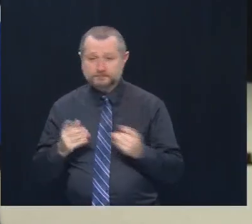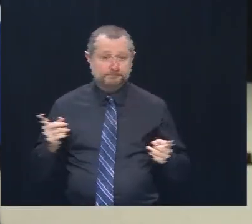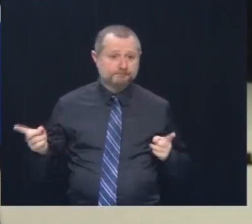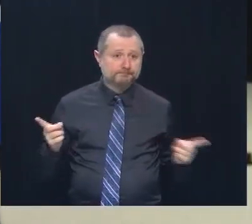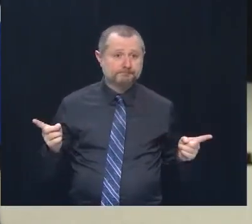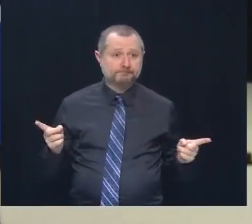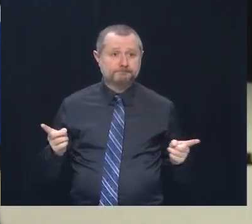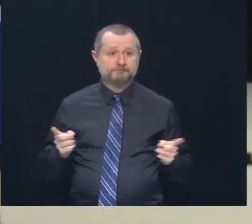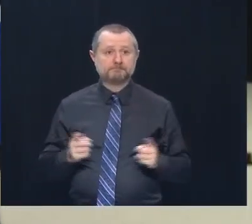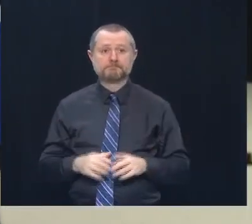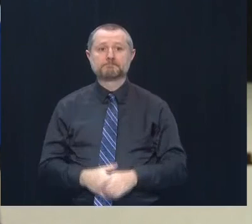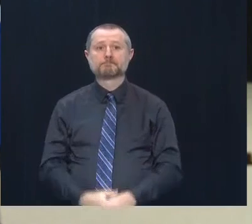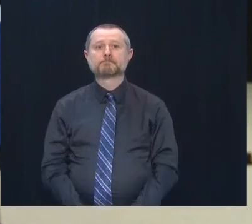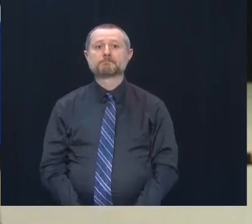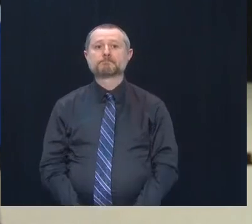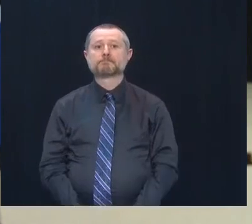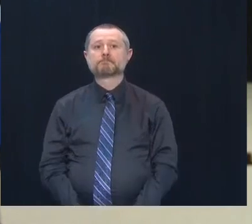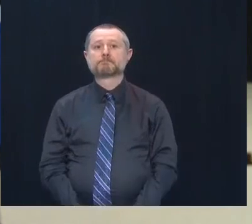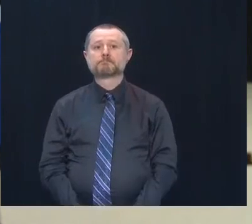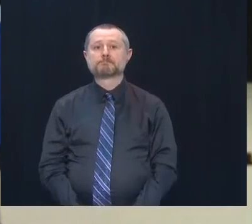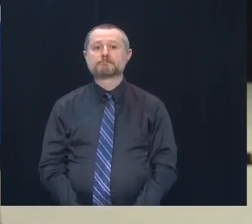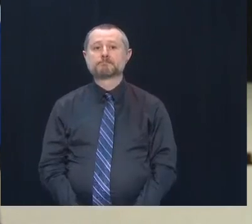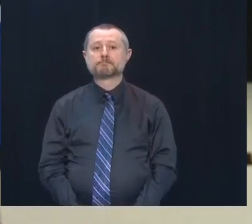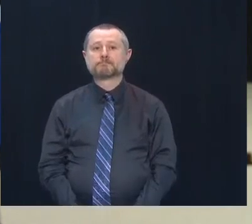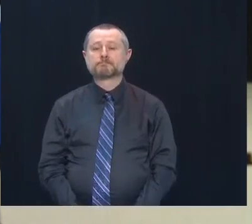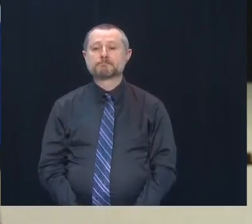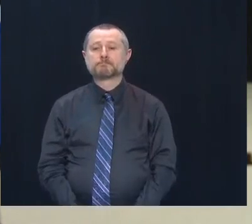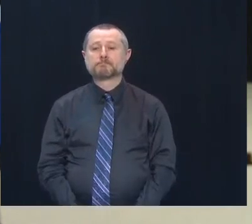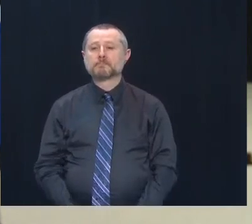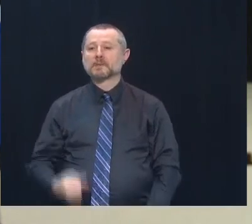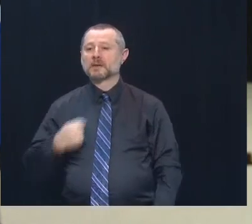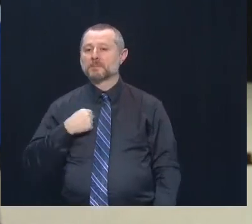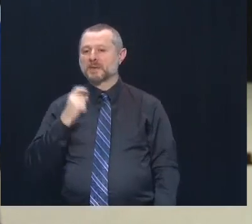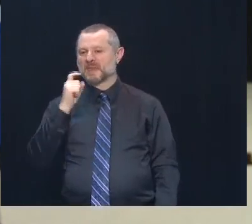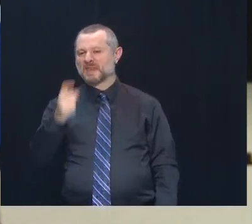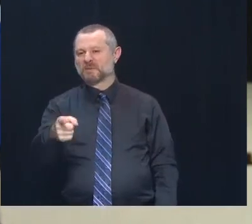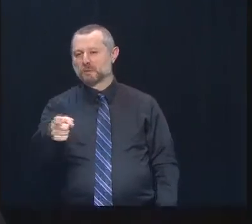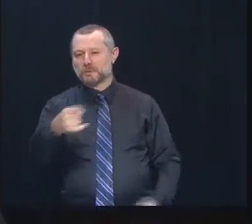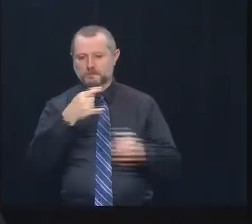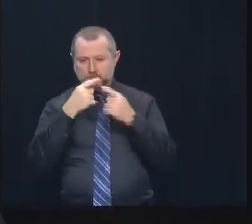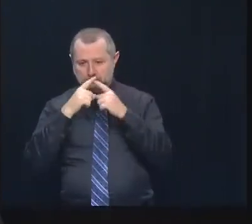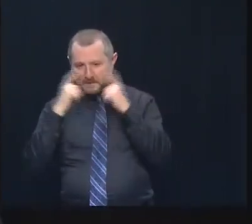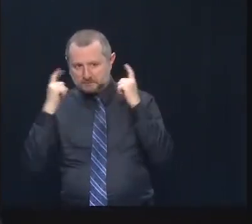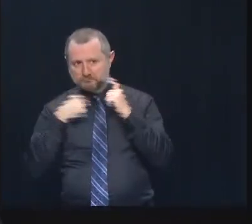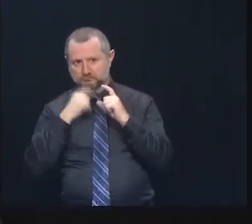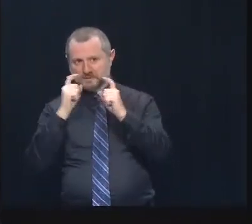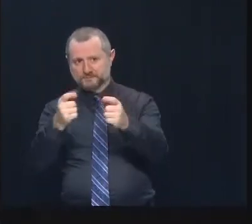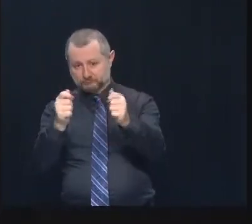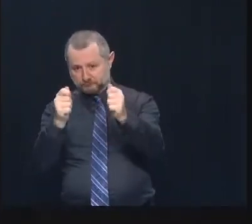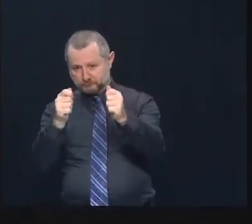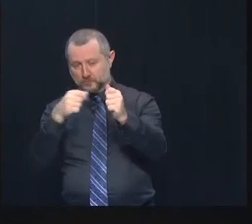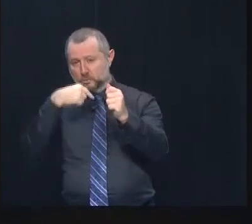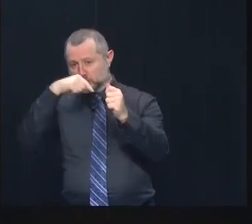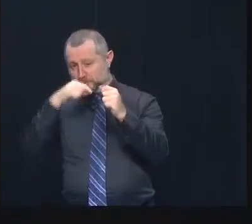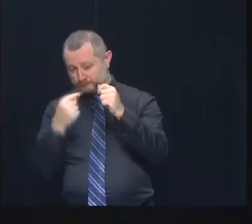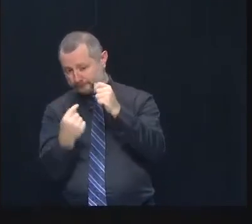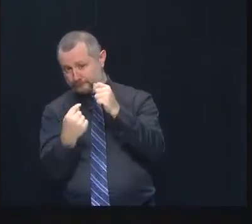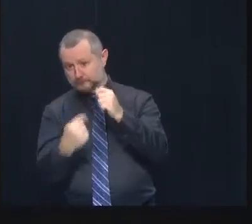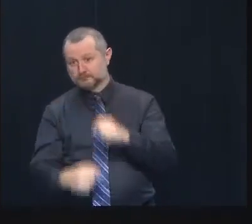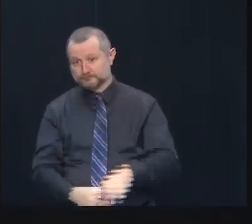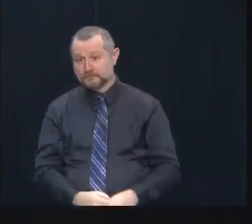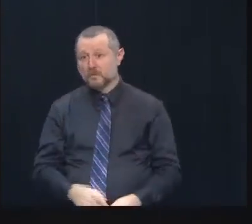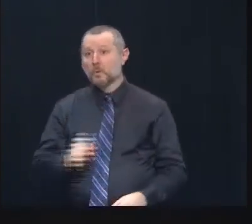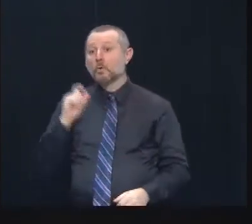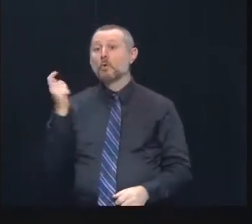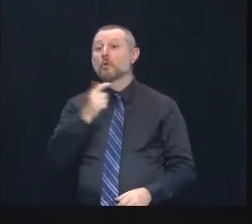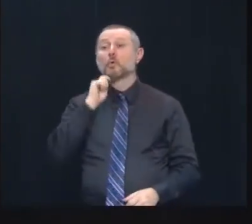Nope. I'm going to give you this mask as a present. All the cool people